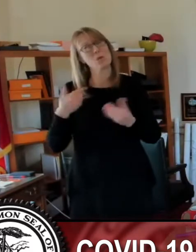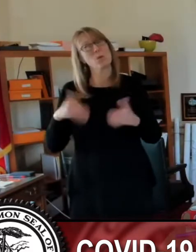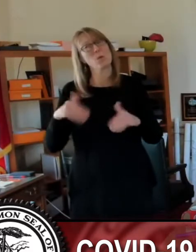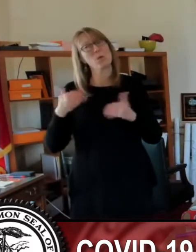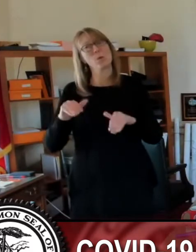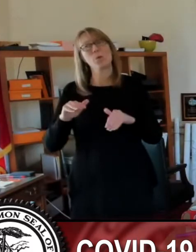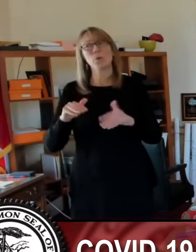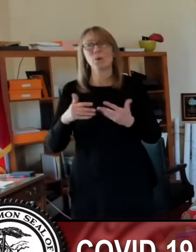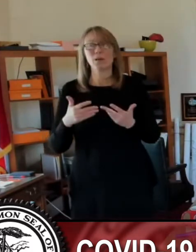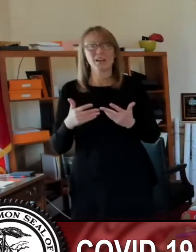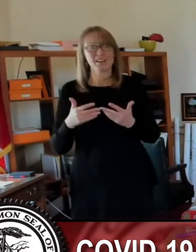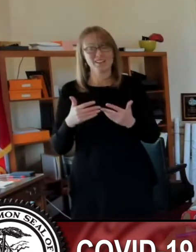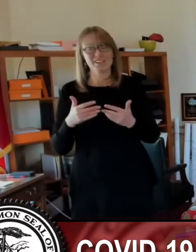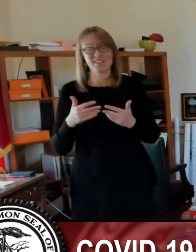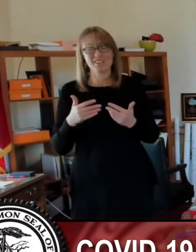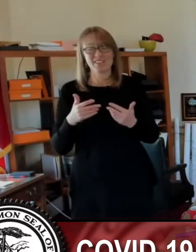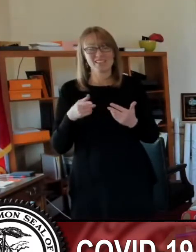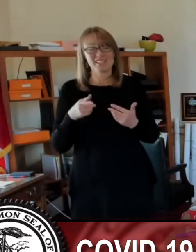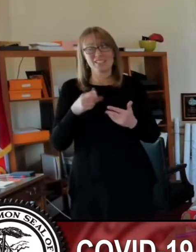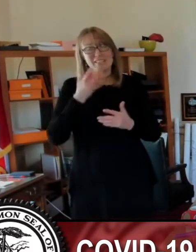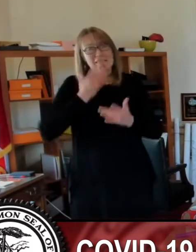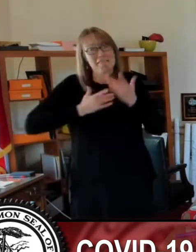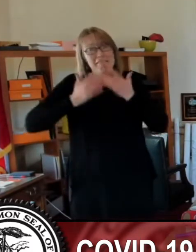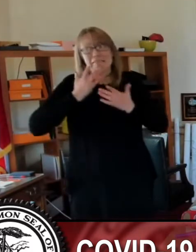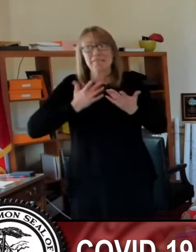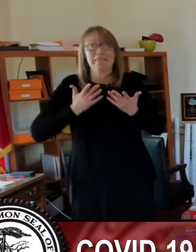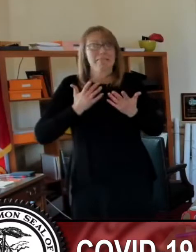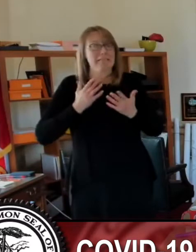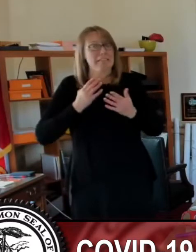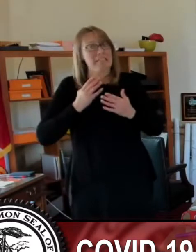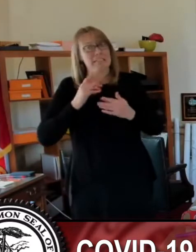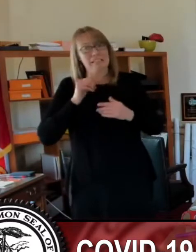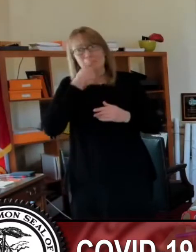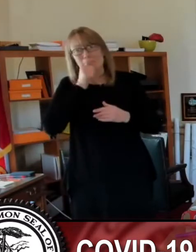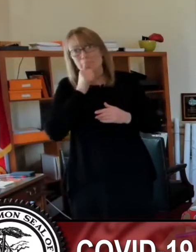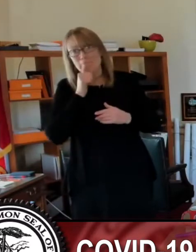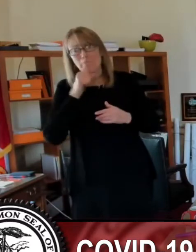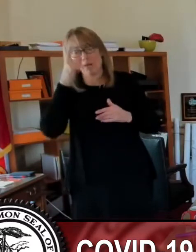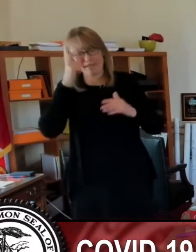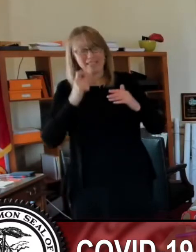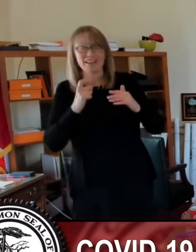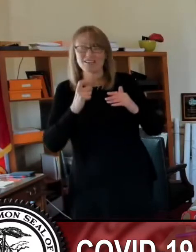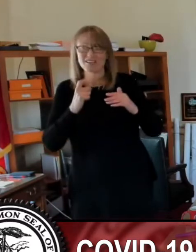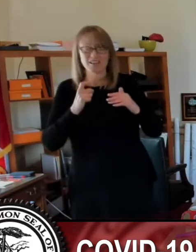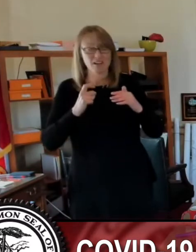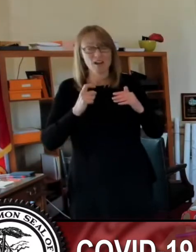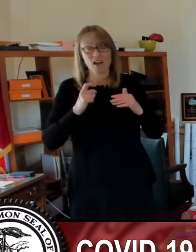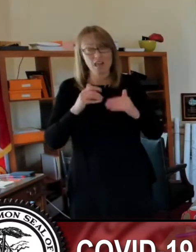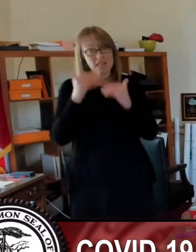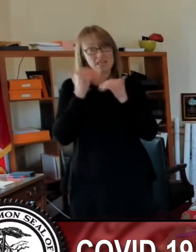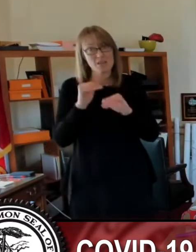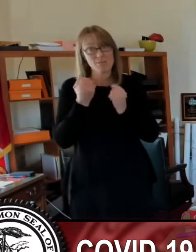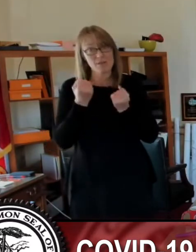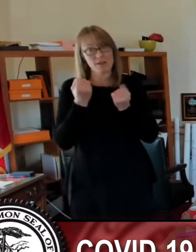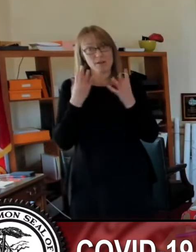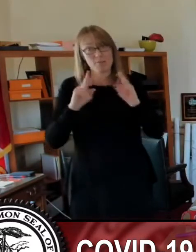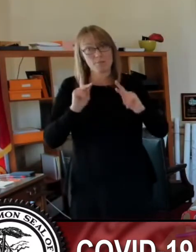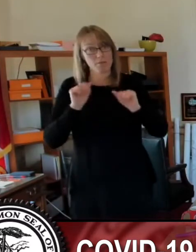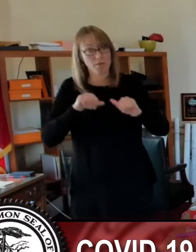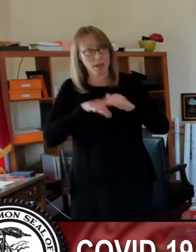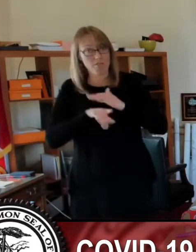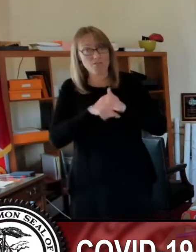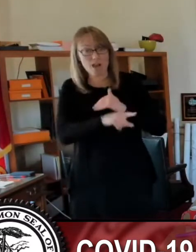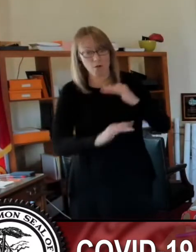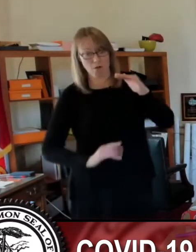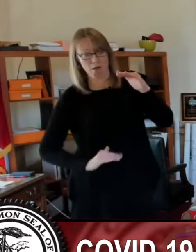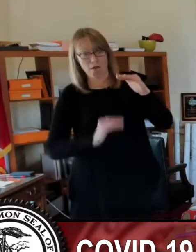the occupancy limit of 50%. You can only have 50% of your normal occupancy, and as well as the